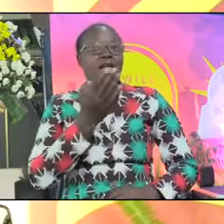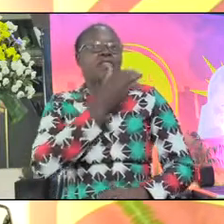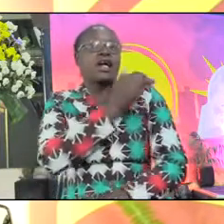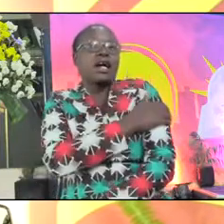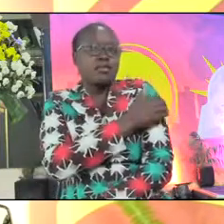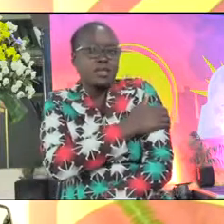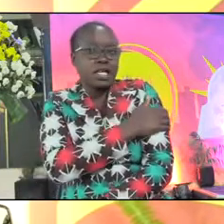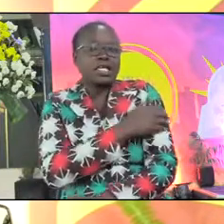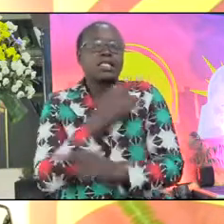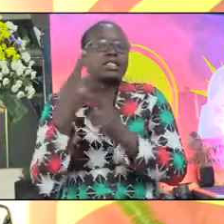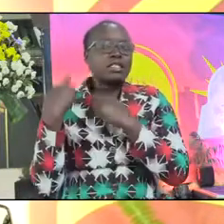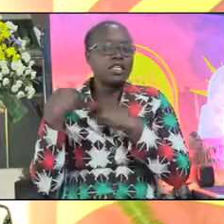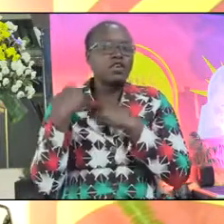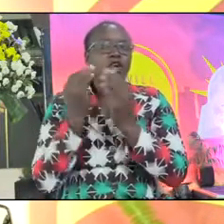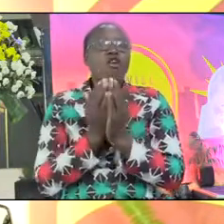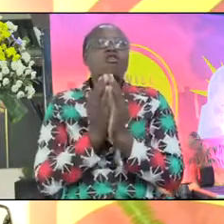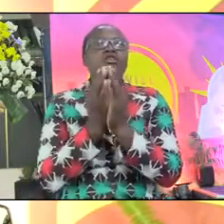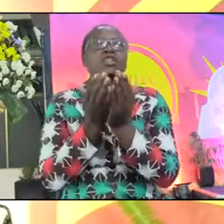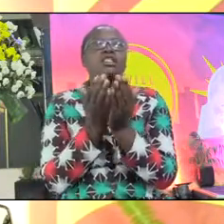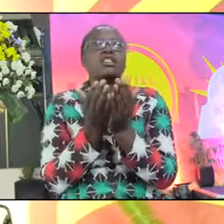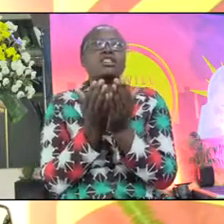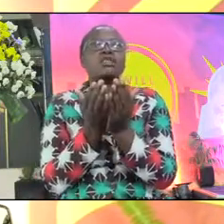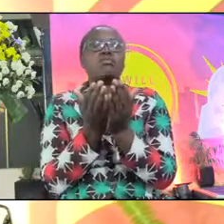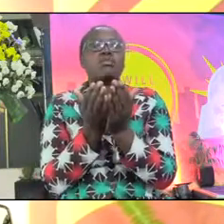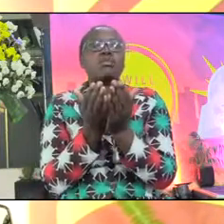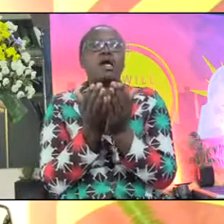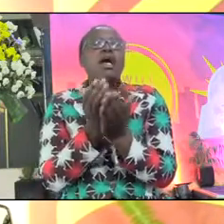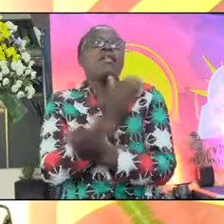in charge of the ship,